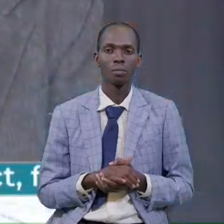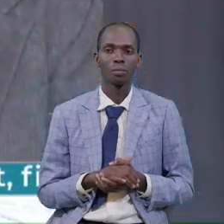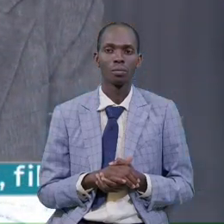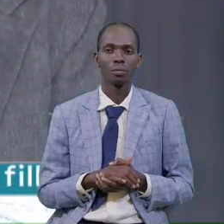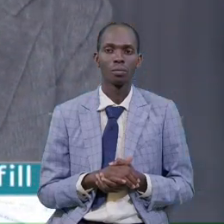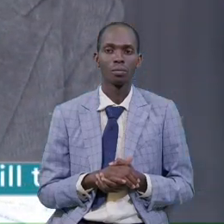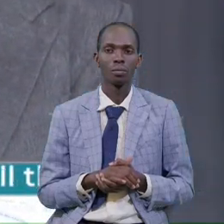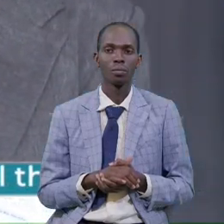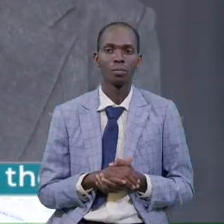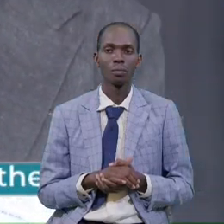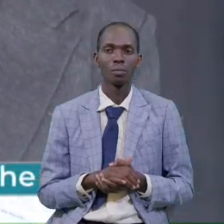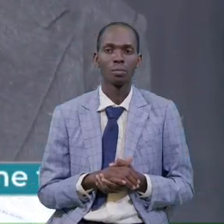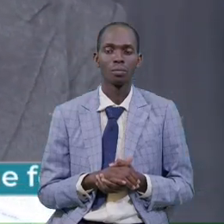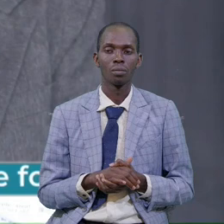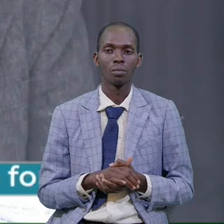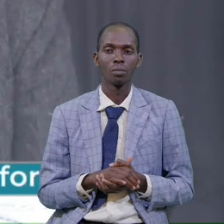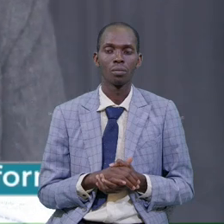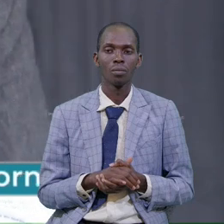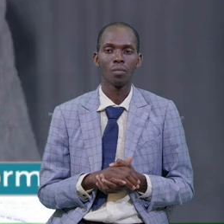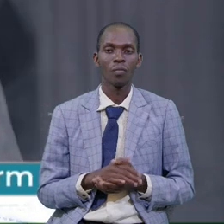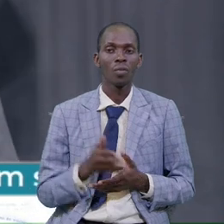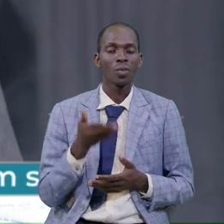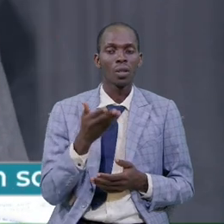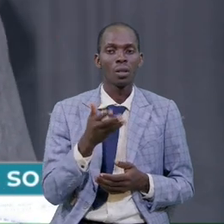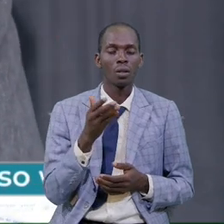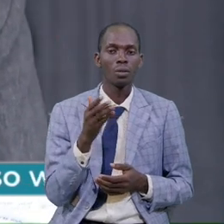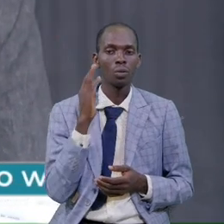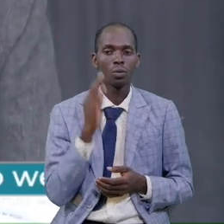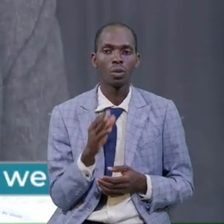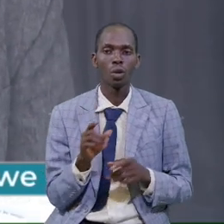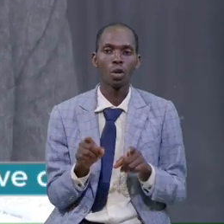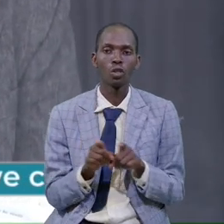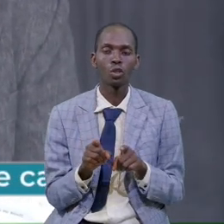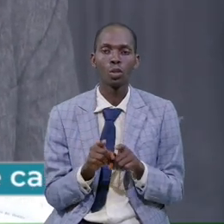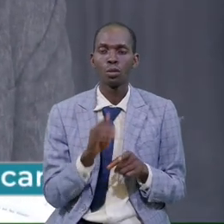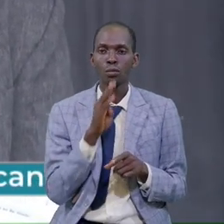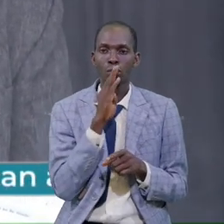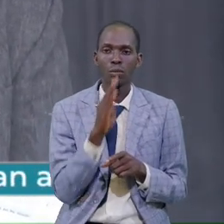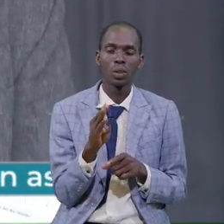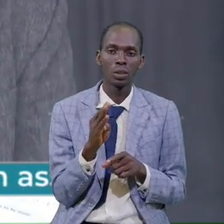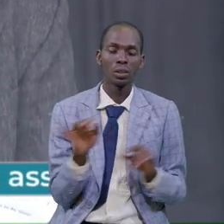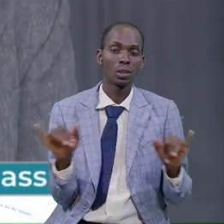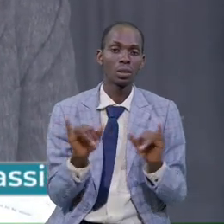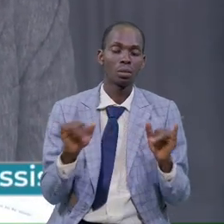There will also be Alpha Locations Believers Banquet on Sunday,